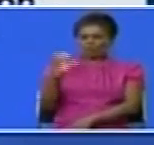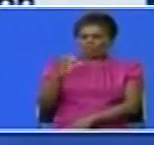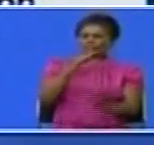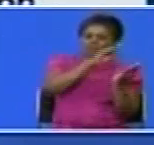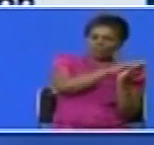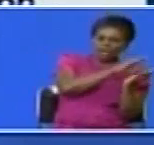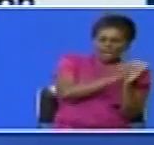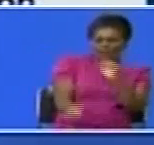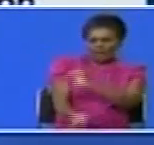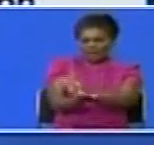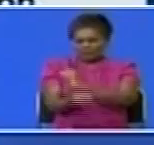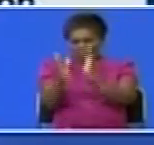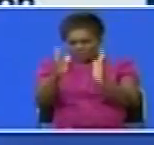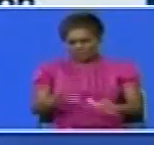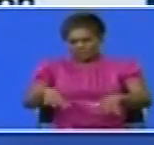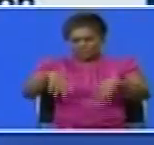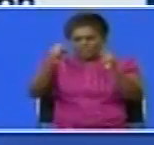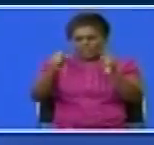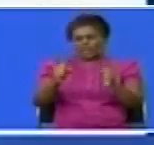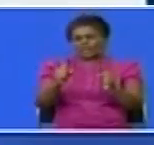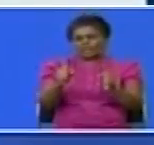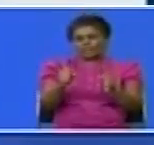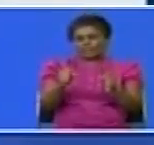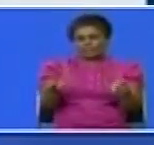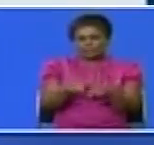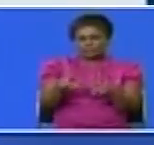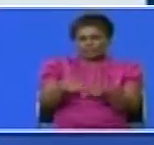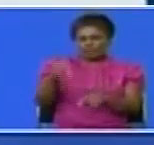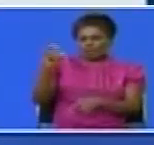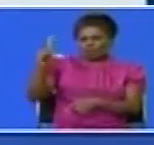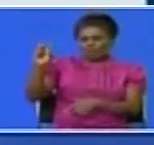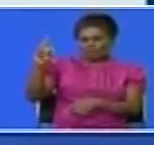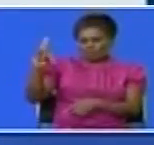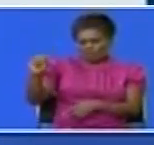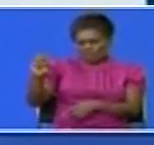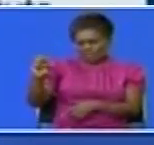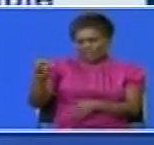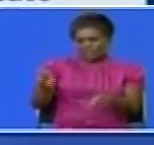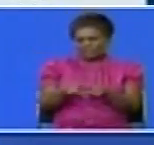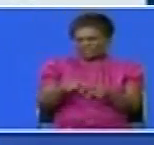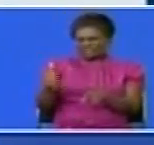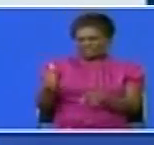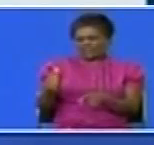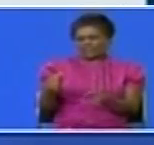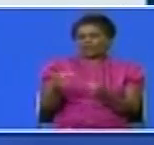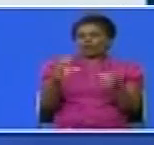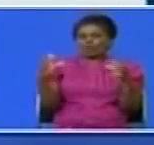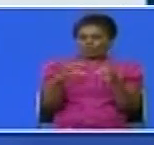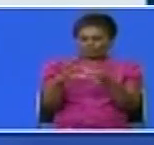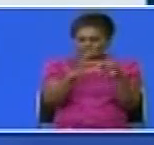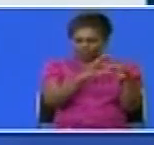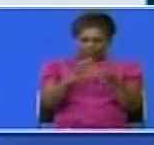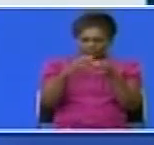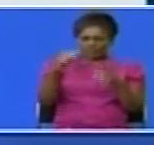Executive Officer Joshua Oigara will chair the Energy Regulatory Commission. Jackson Ole Mwanik chairs the Ewasongiro South Development Corporation. Athlete